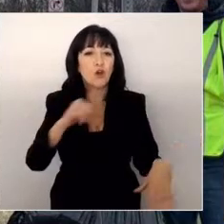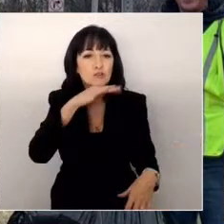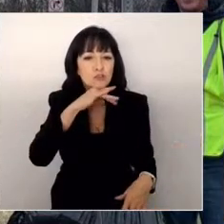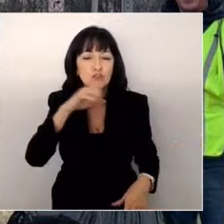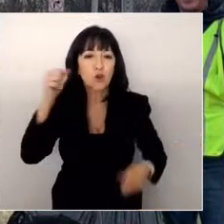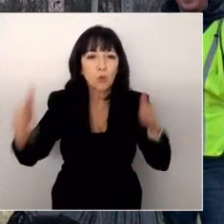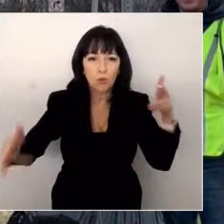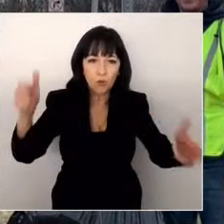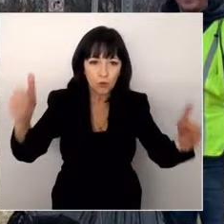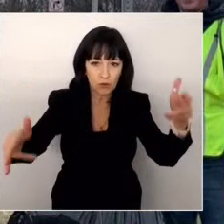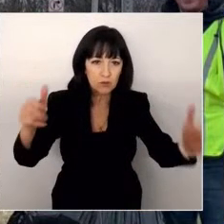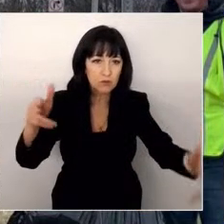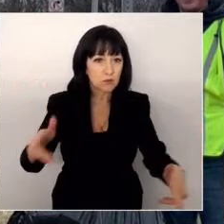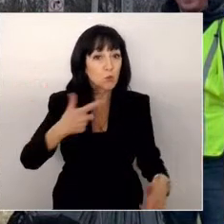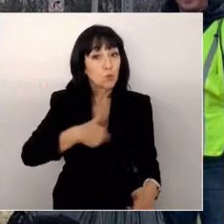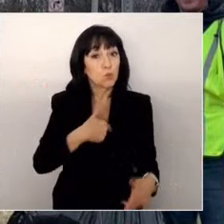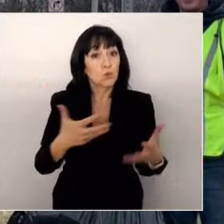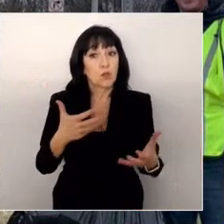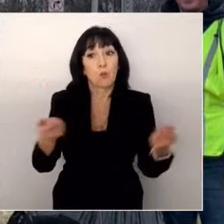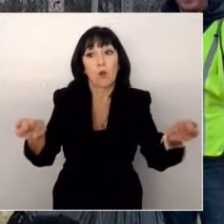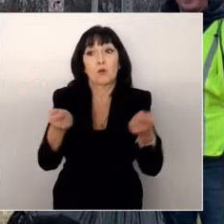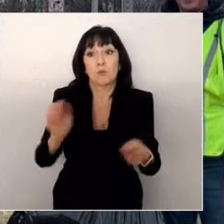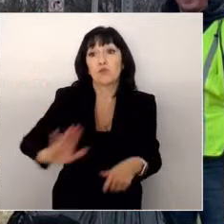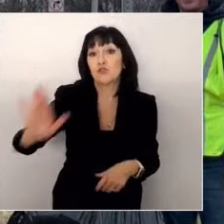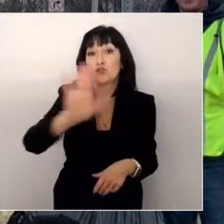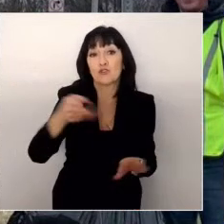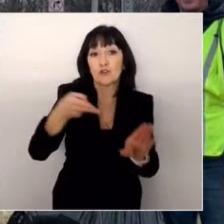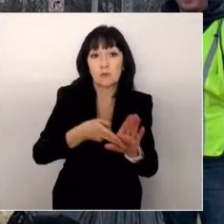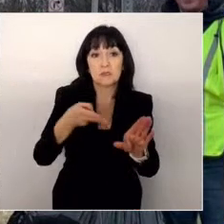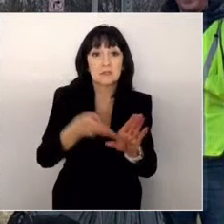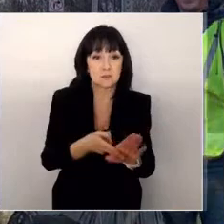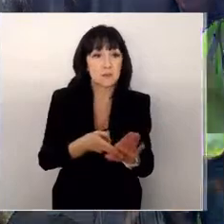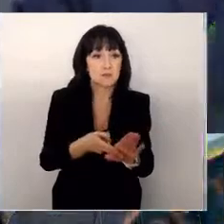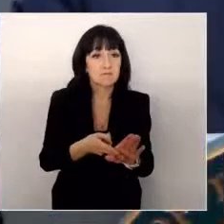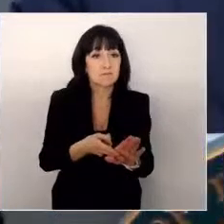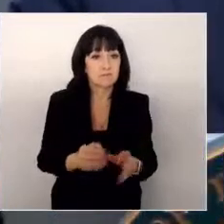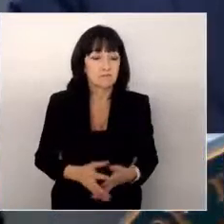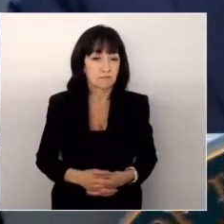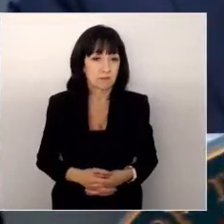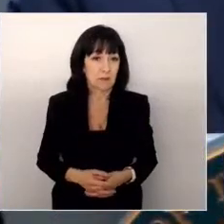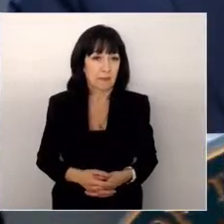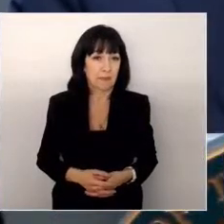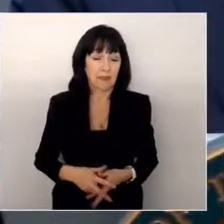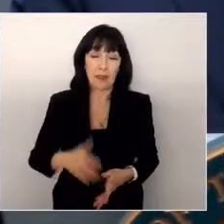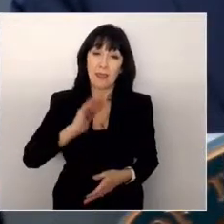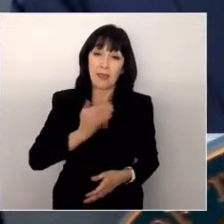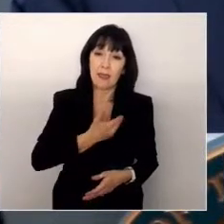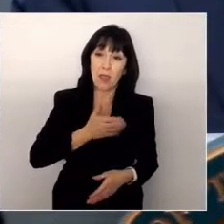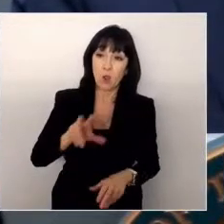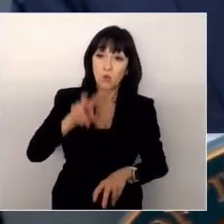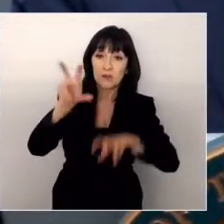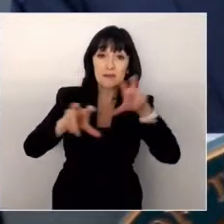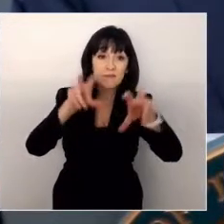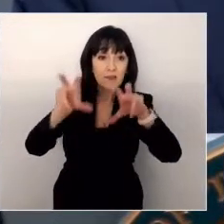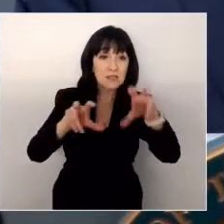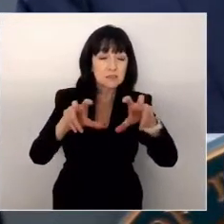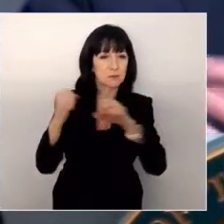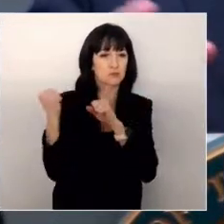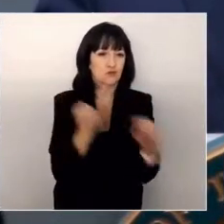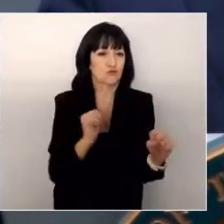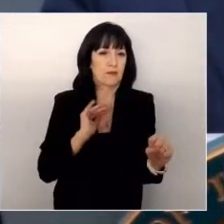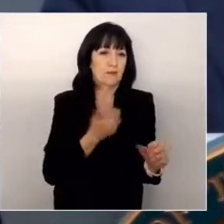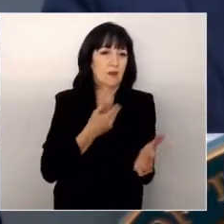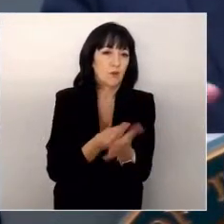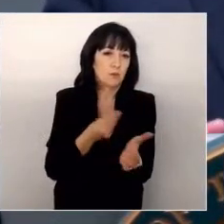districts. We appreciate that. All these investments will strengthen our economy for the future. We know